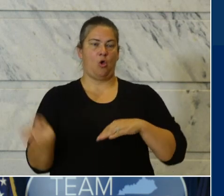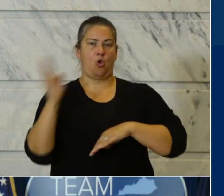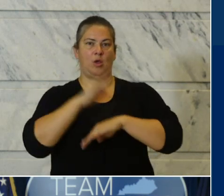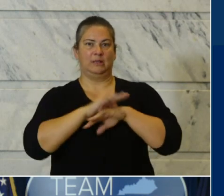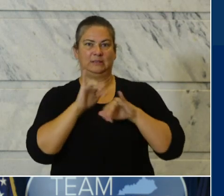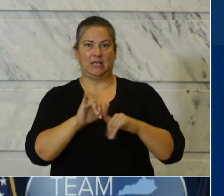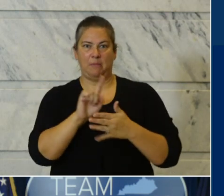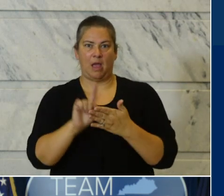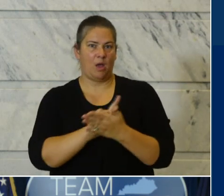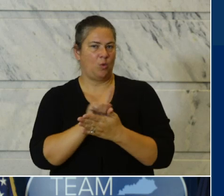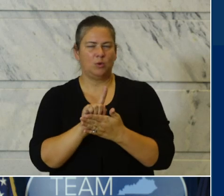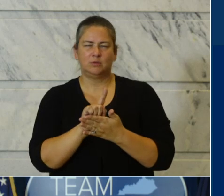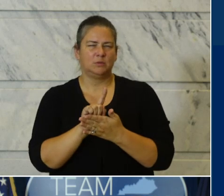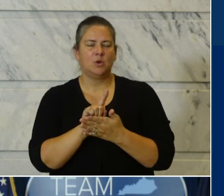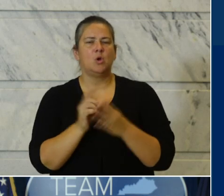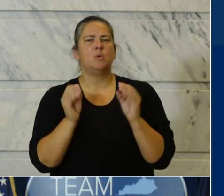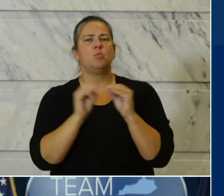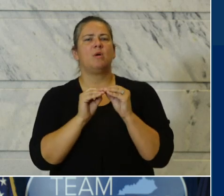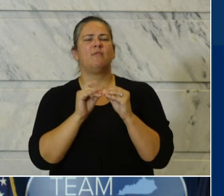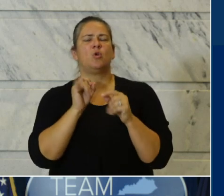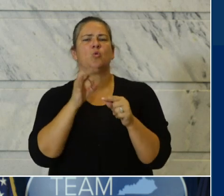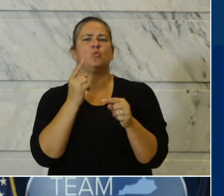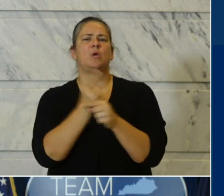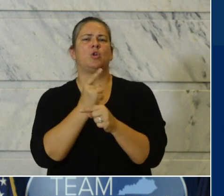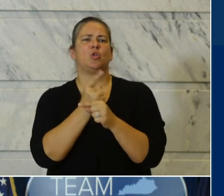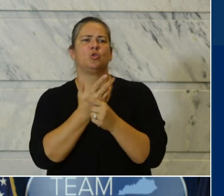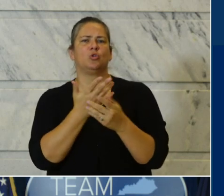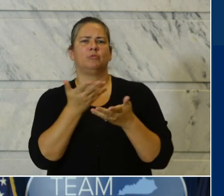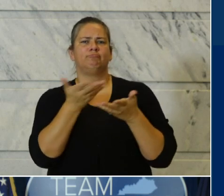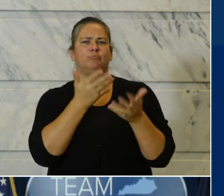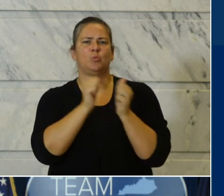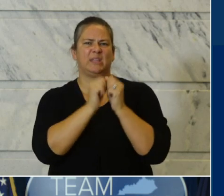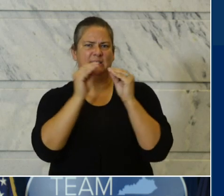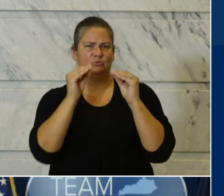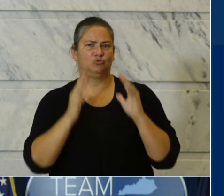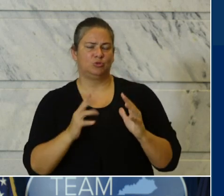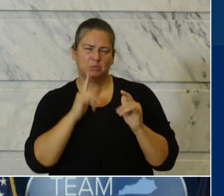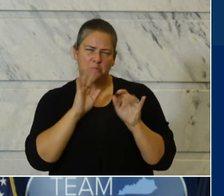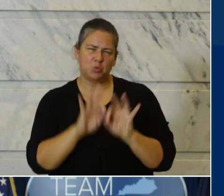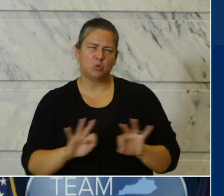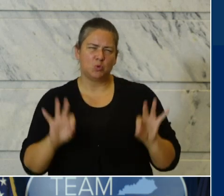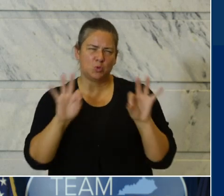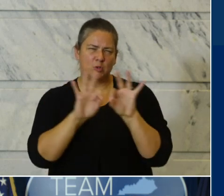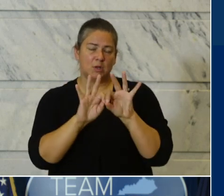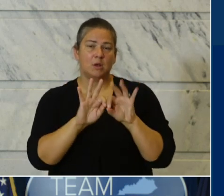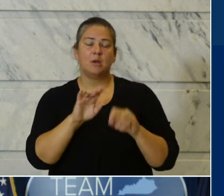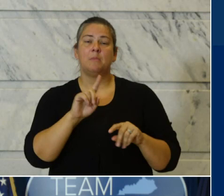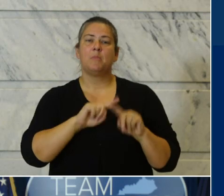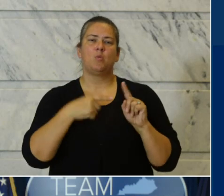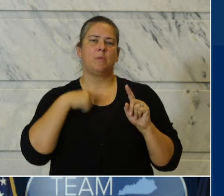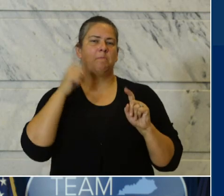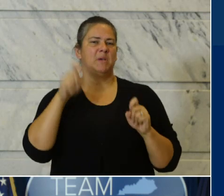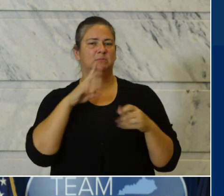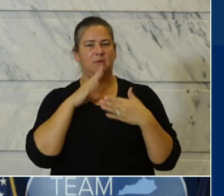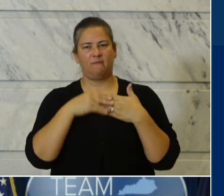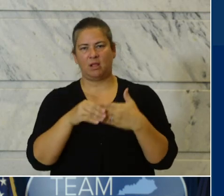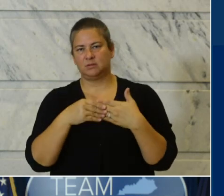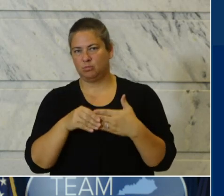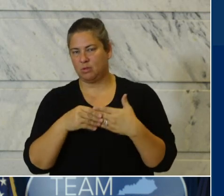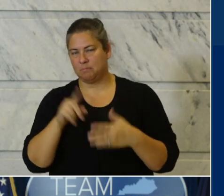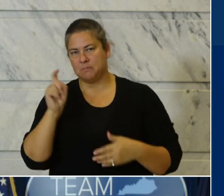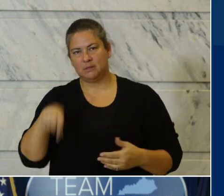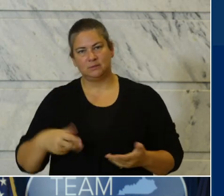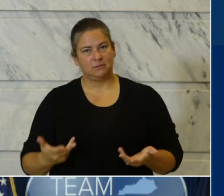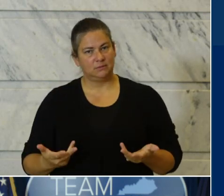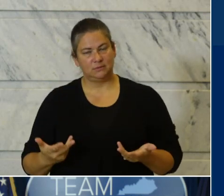but it is more direct interaction with their teachers, which we know is important. But the other thing is we got to be fluid and we got to be flexible. We